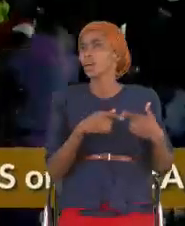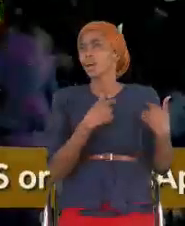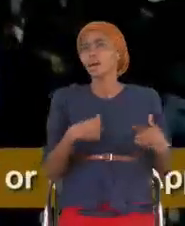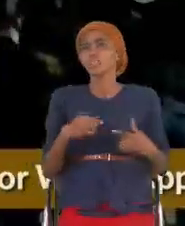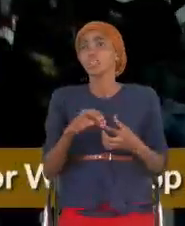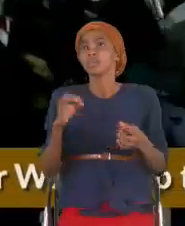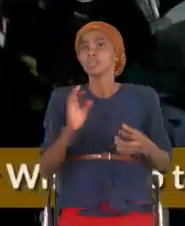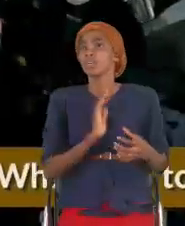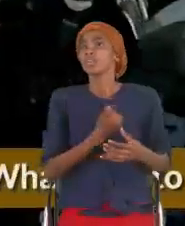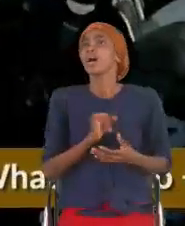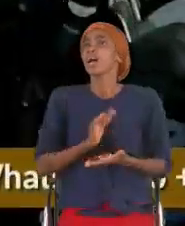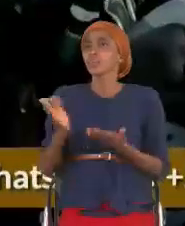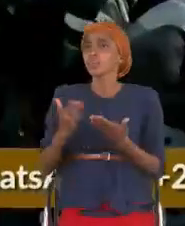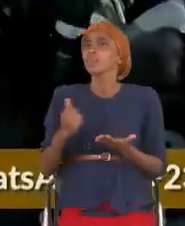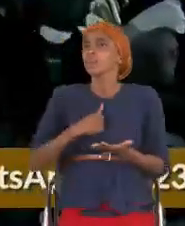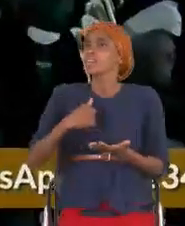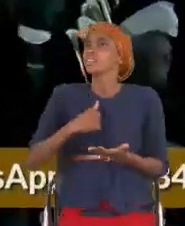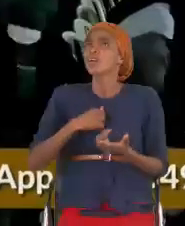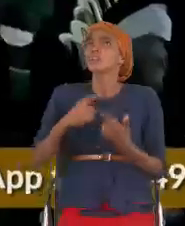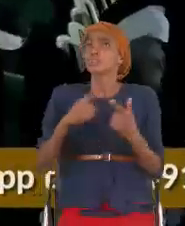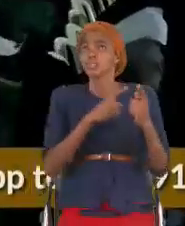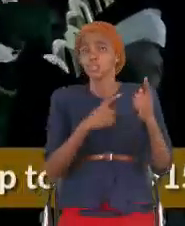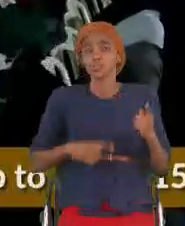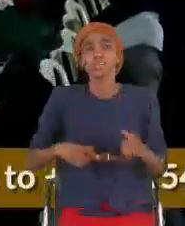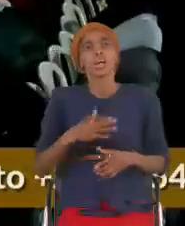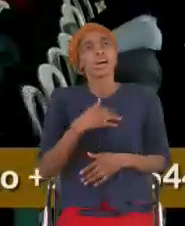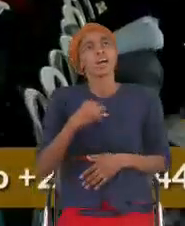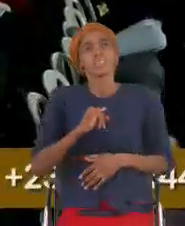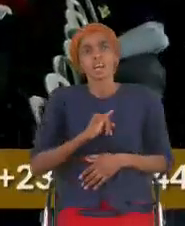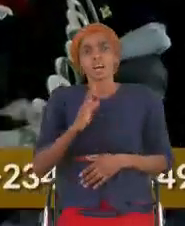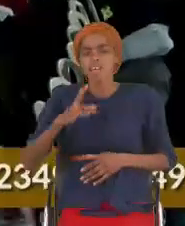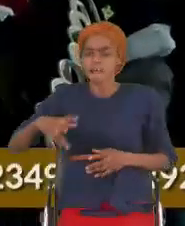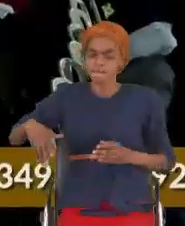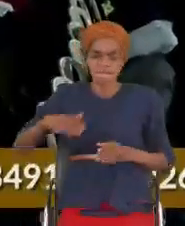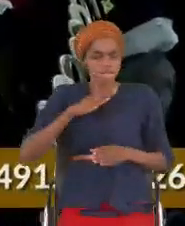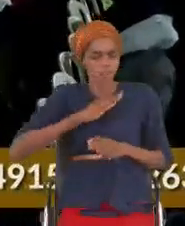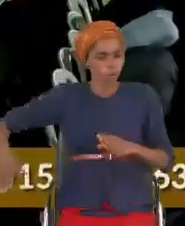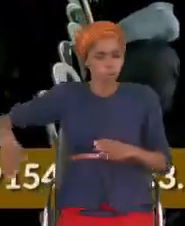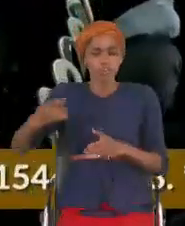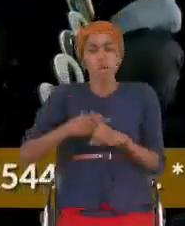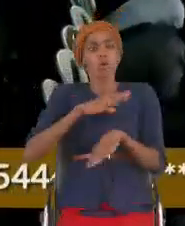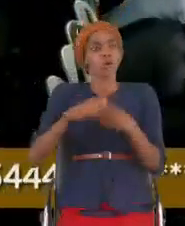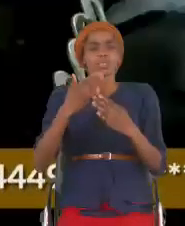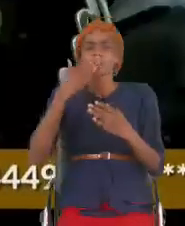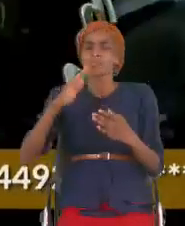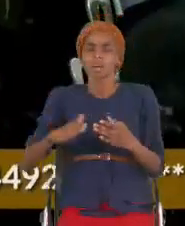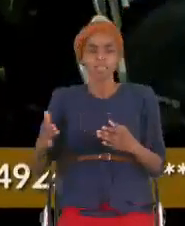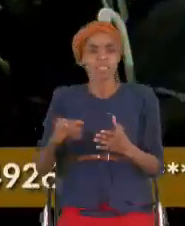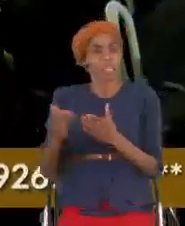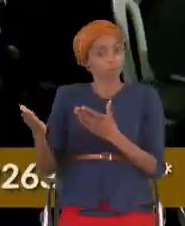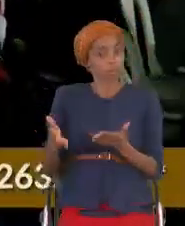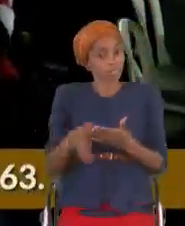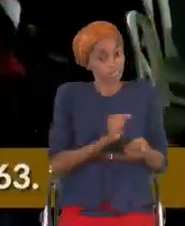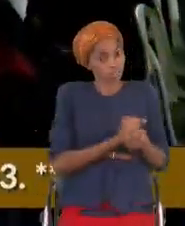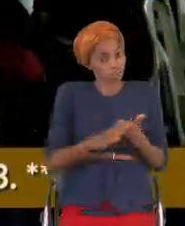bring myself unto the Lord. And I cut off from all those past things that brought destruction